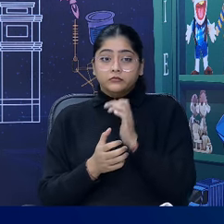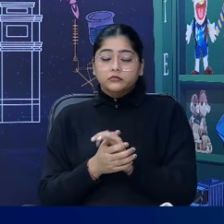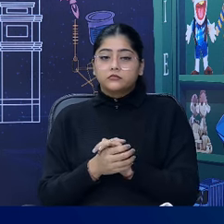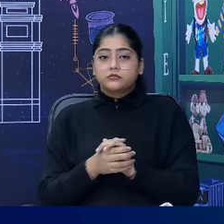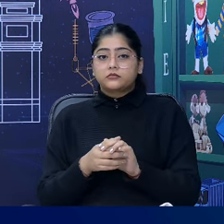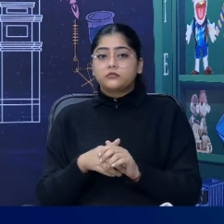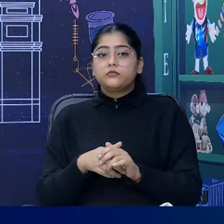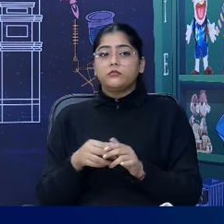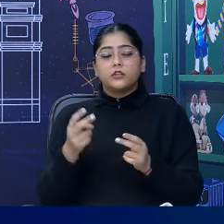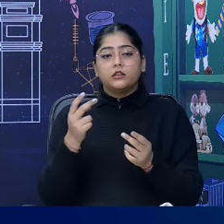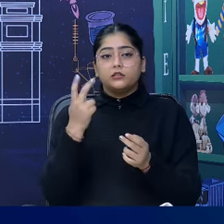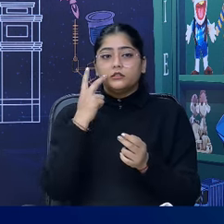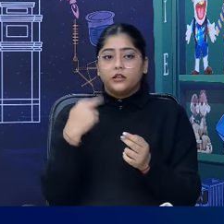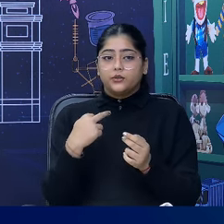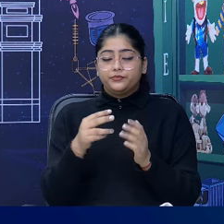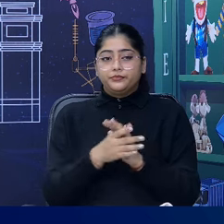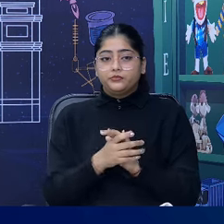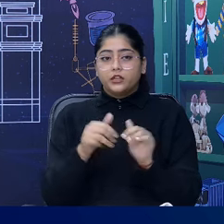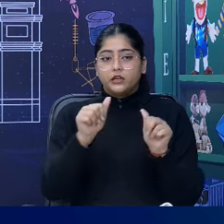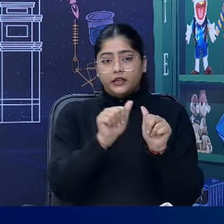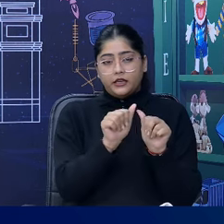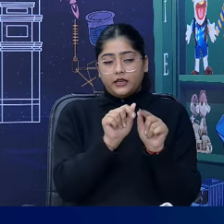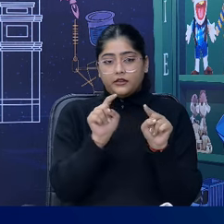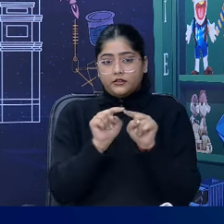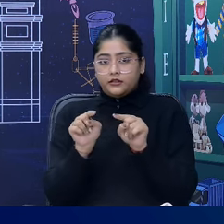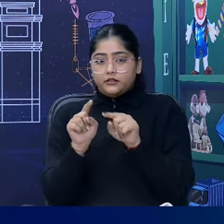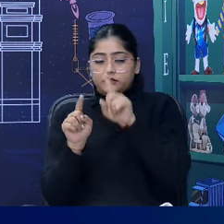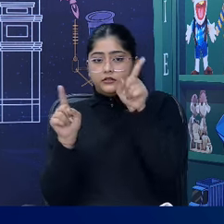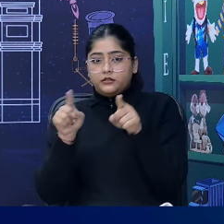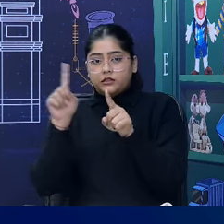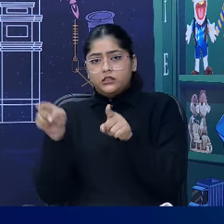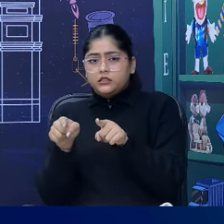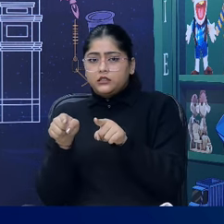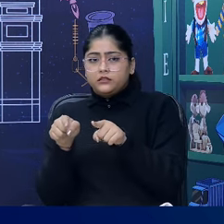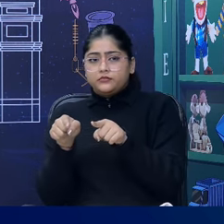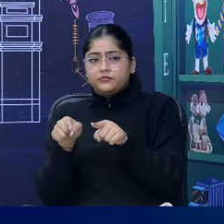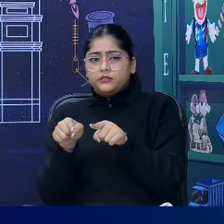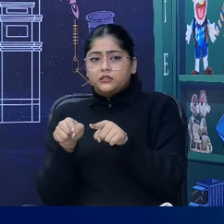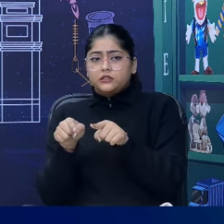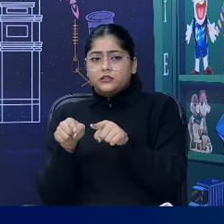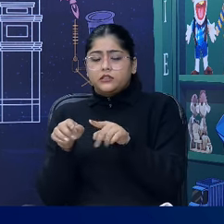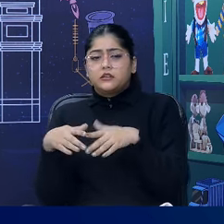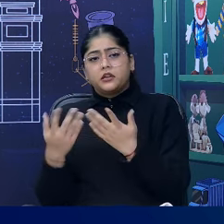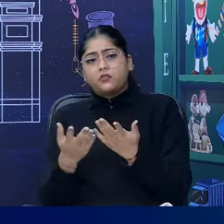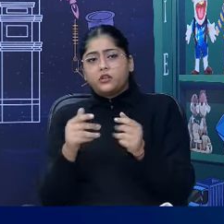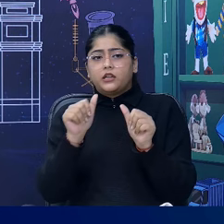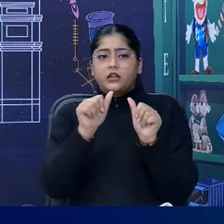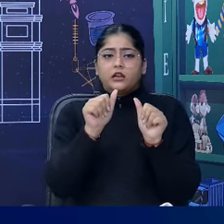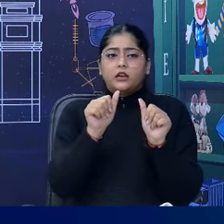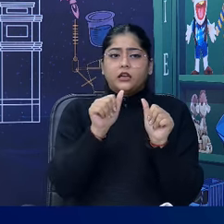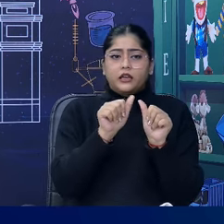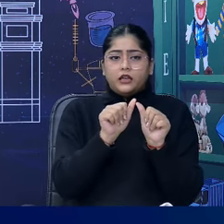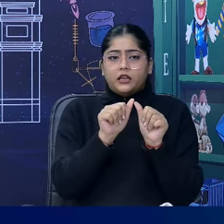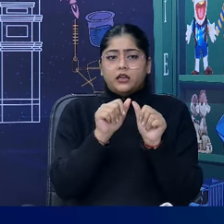write it like this, set A, simply the curly bracket, or you can write down this with the symbol